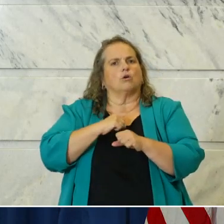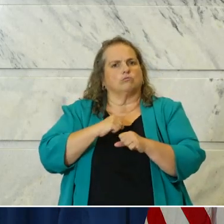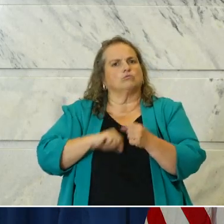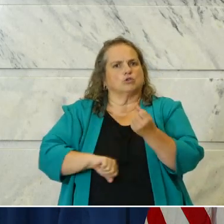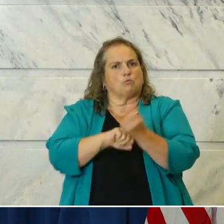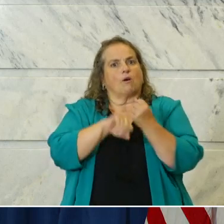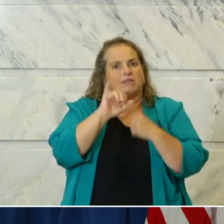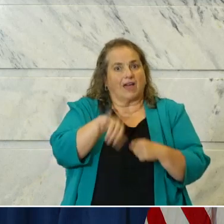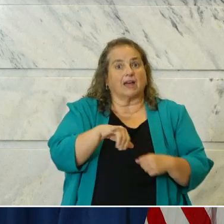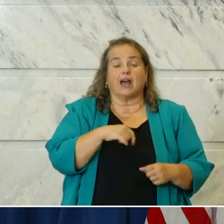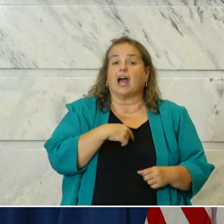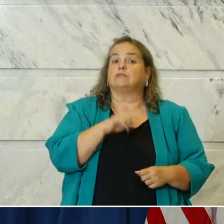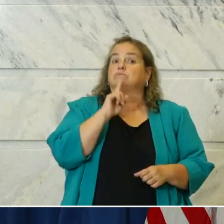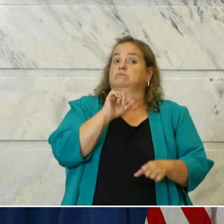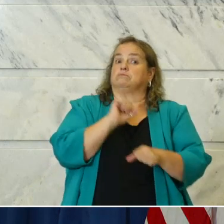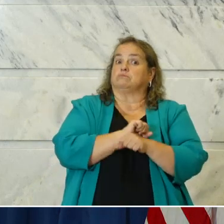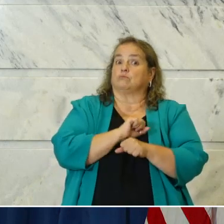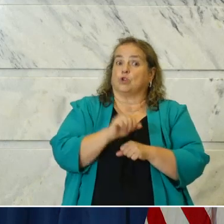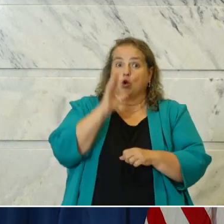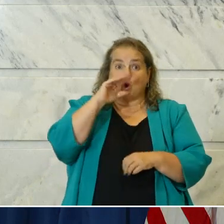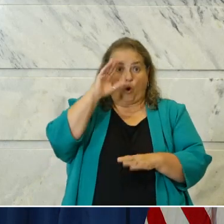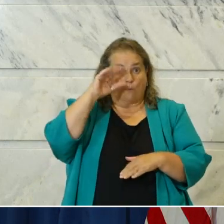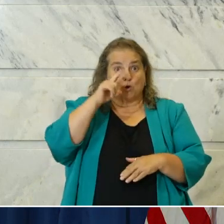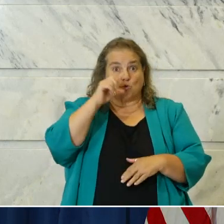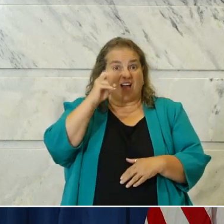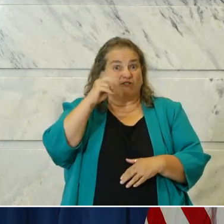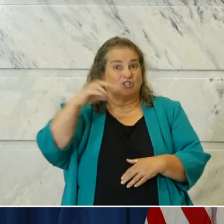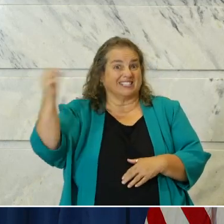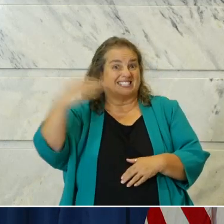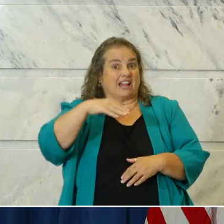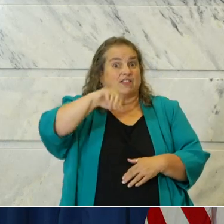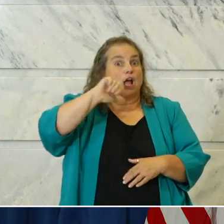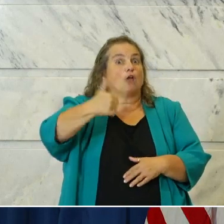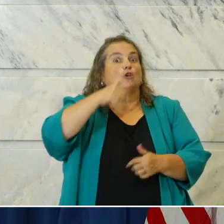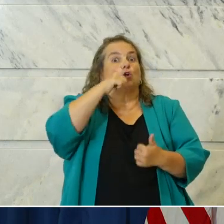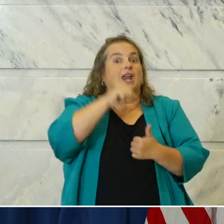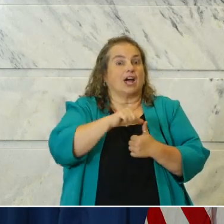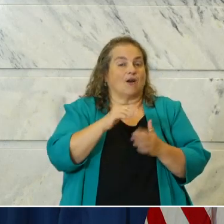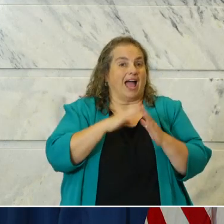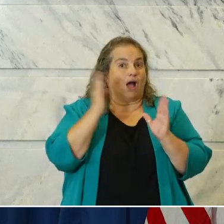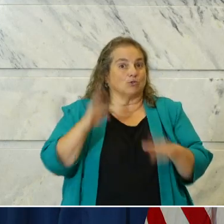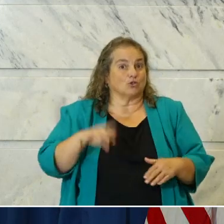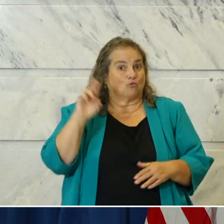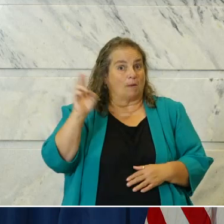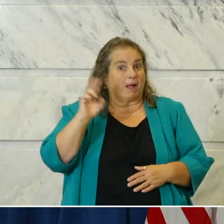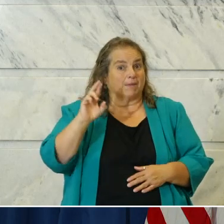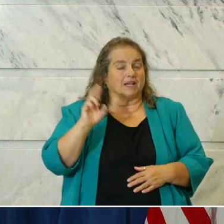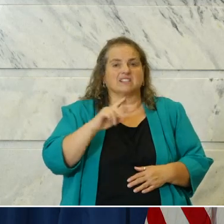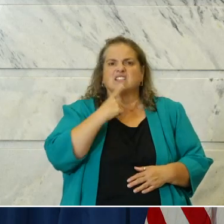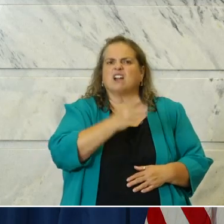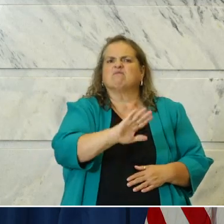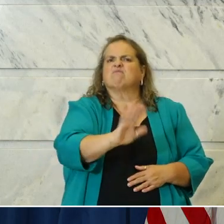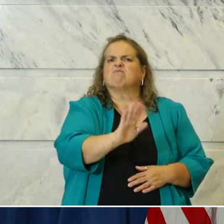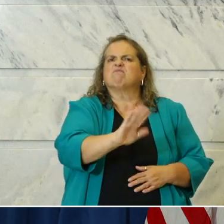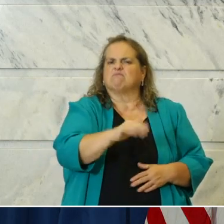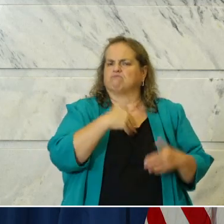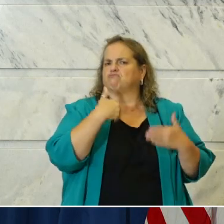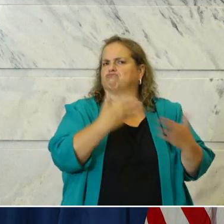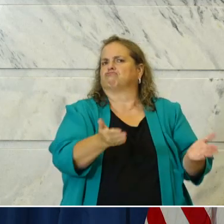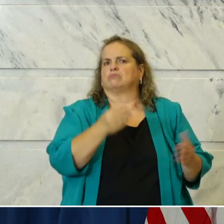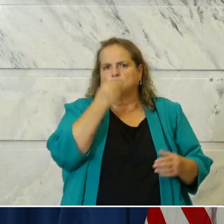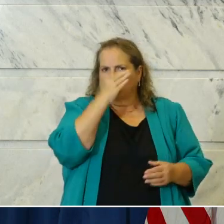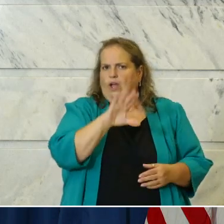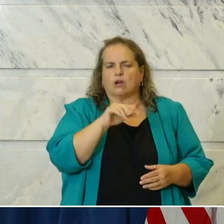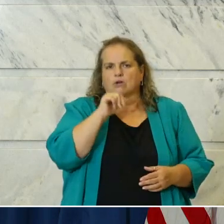that whoever sent the other letter, House Republicans or the rest, aren't saying, let's not start high-touch sports, let's do